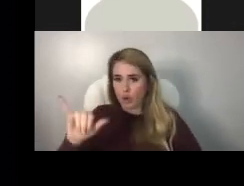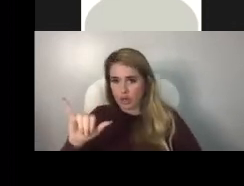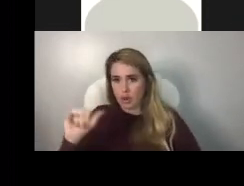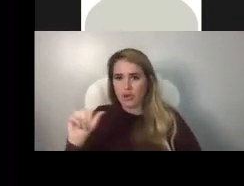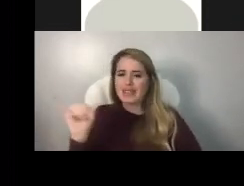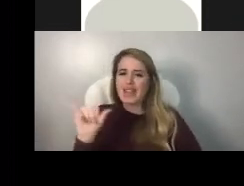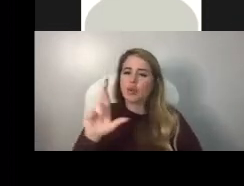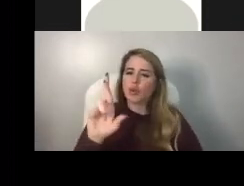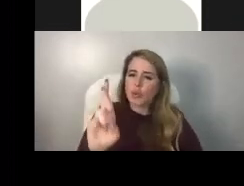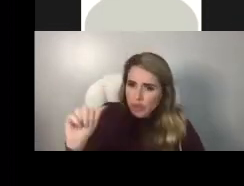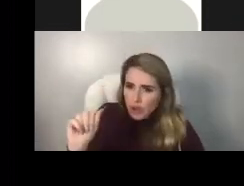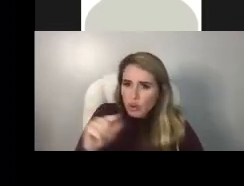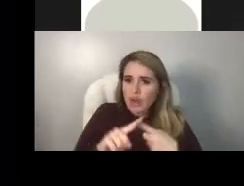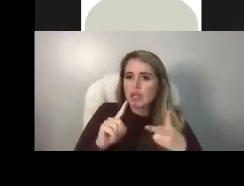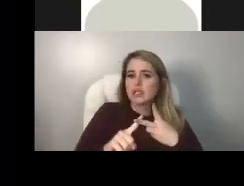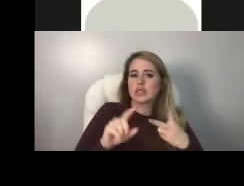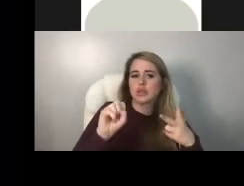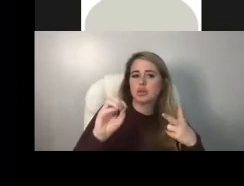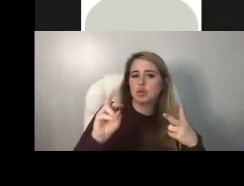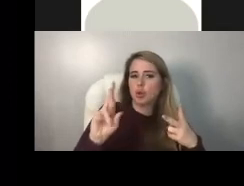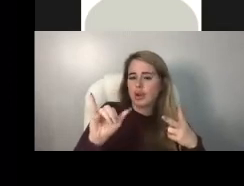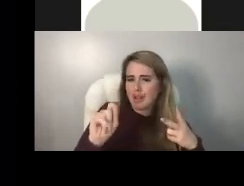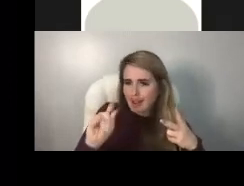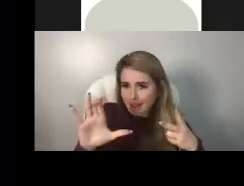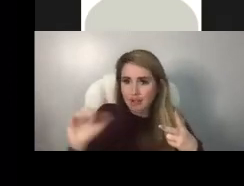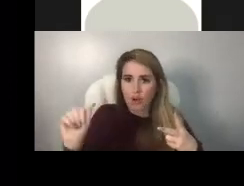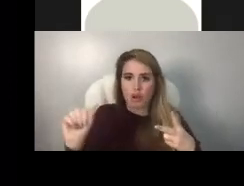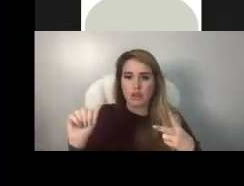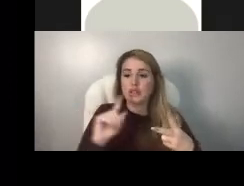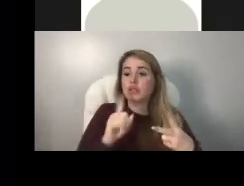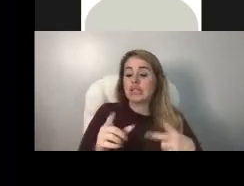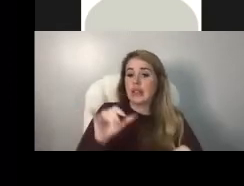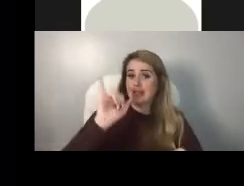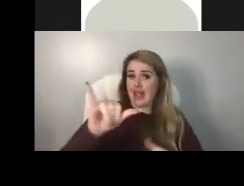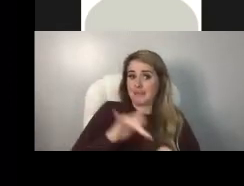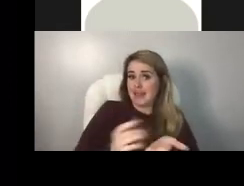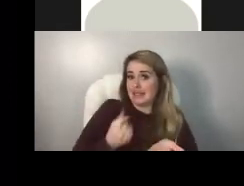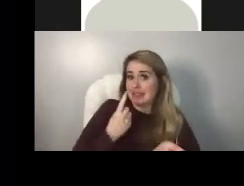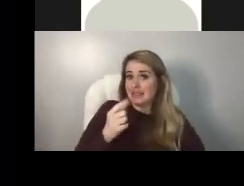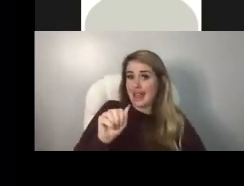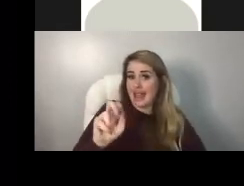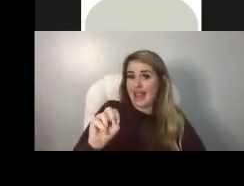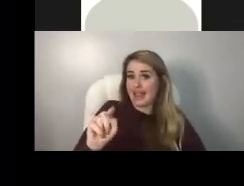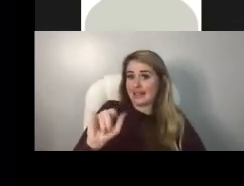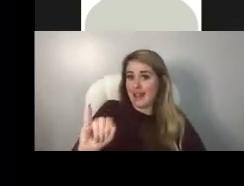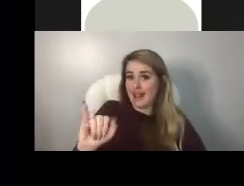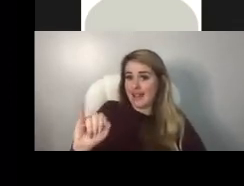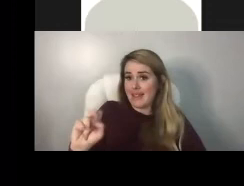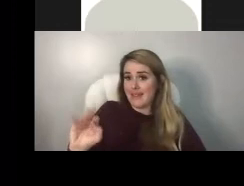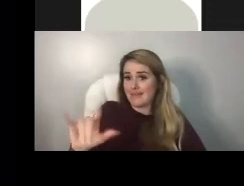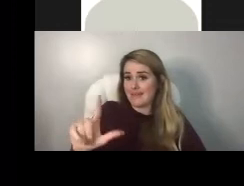rheumatoid arthritis or psoriatic arthritis. Unlike the anti-inflammatories, these medications can